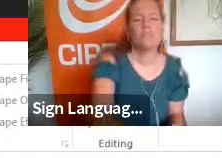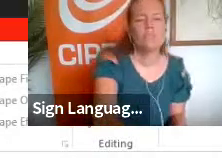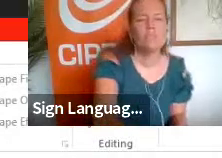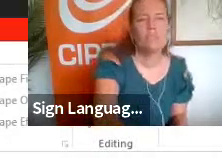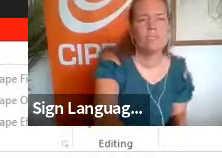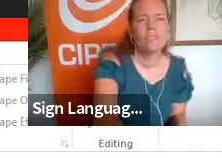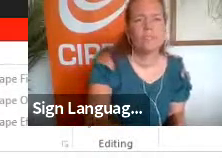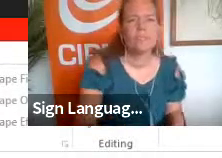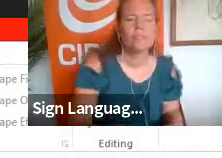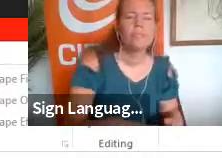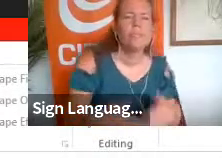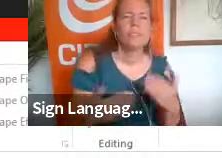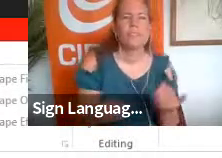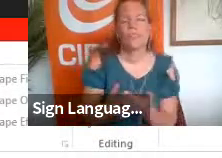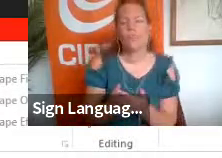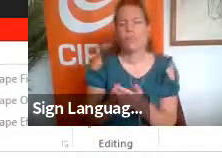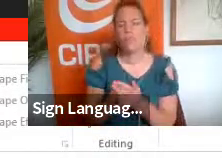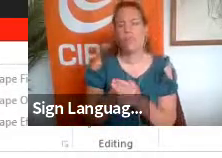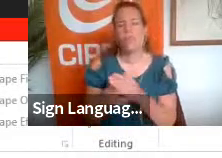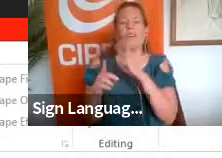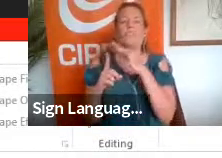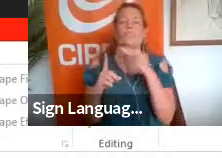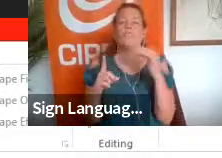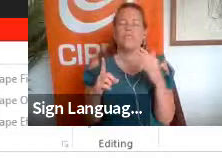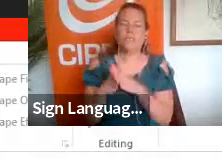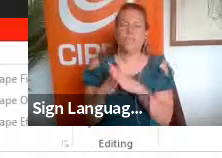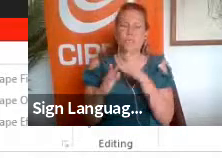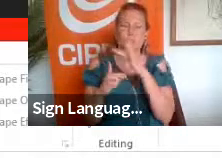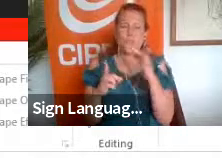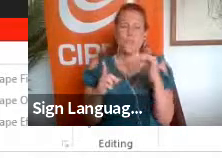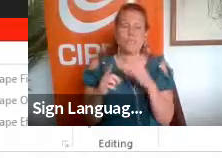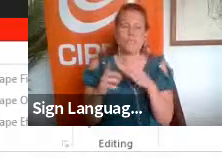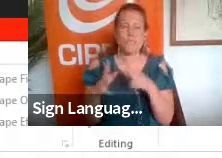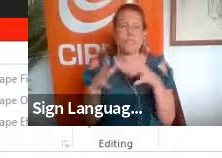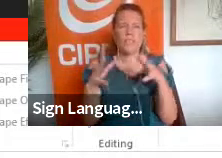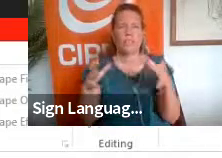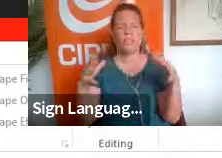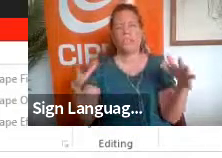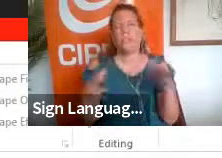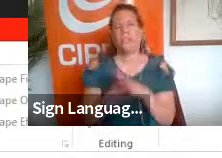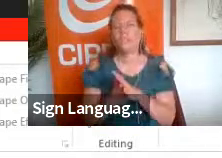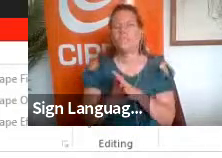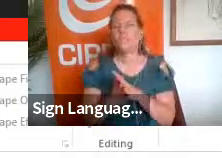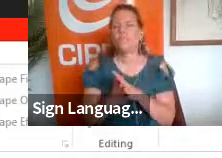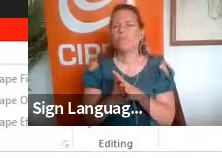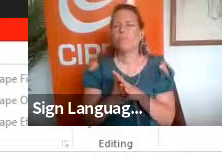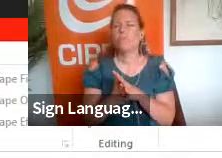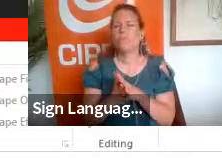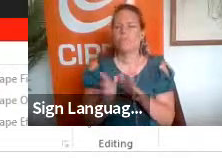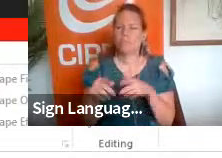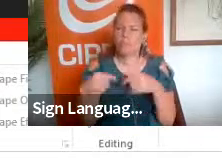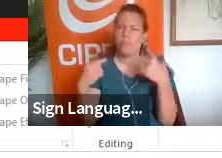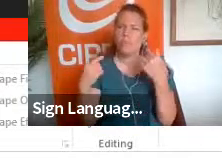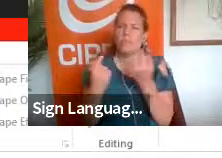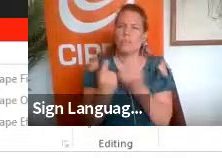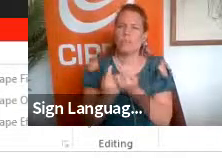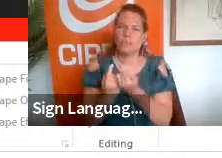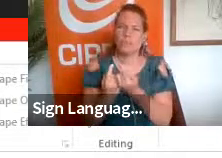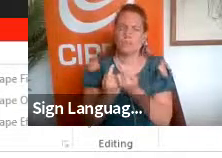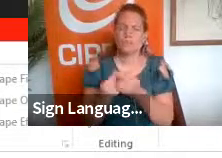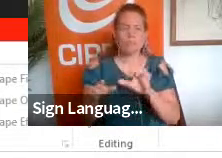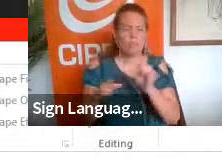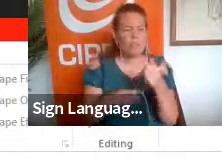Okay, so with digital rights violations on the increase and on the rise, we as Paradigm Initiative and our partners wanted to